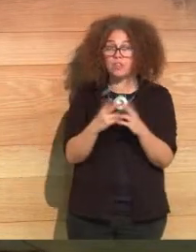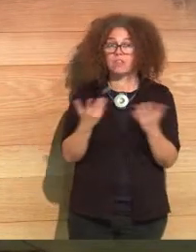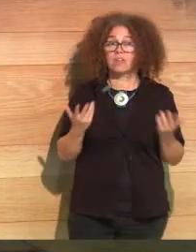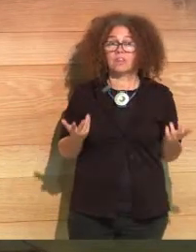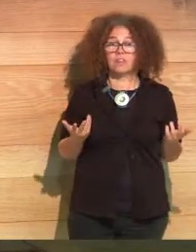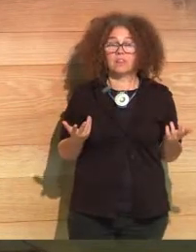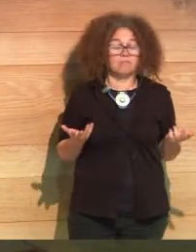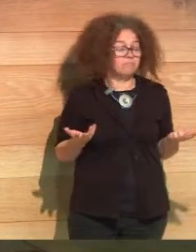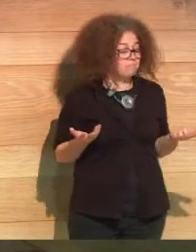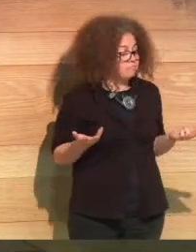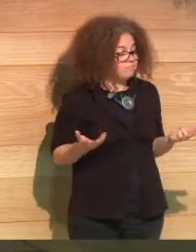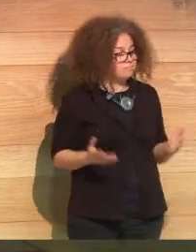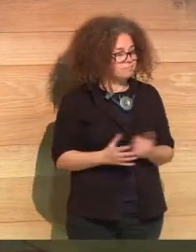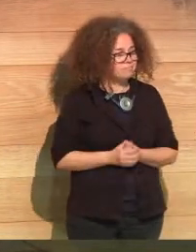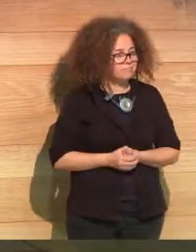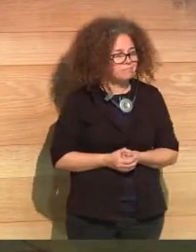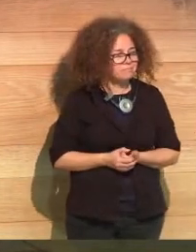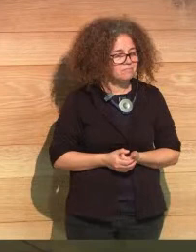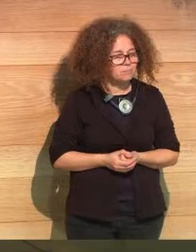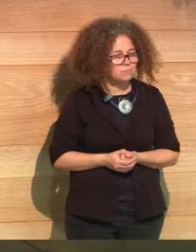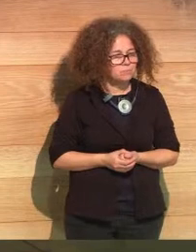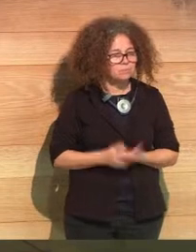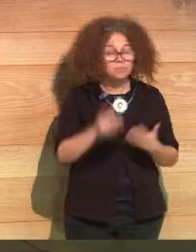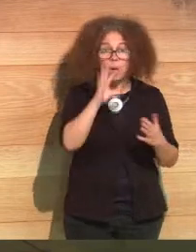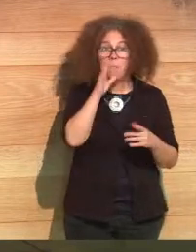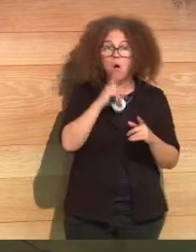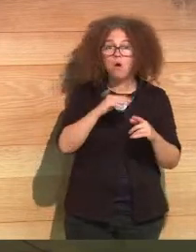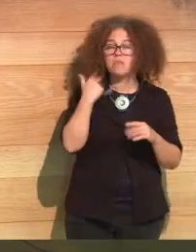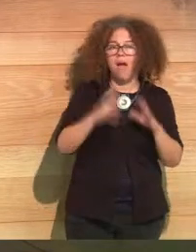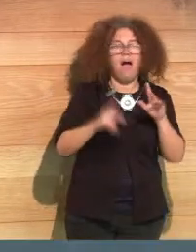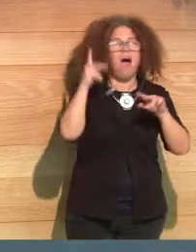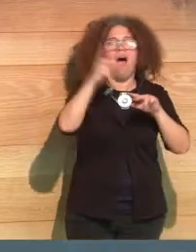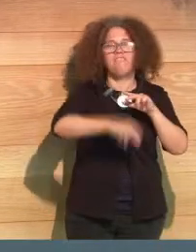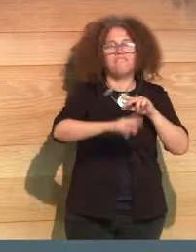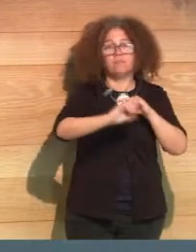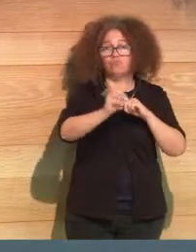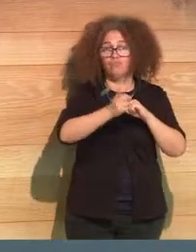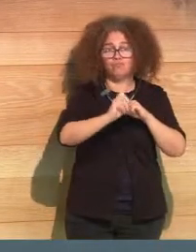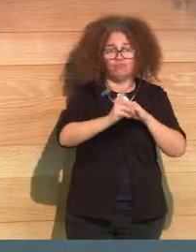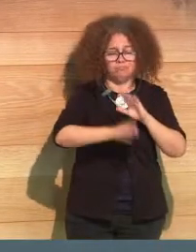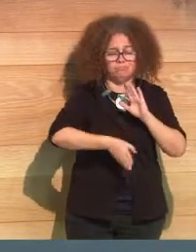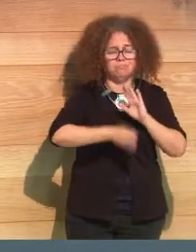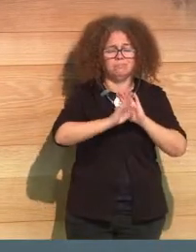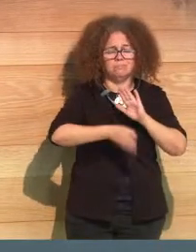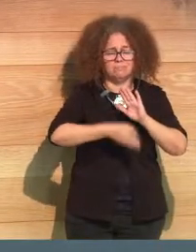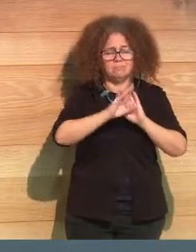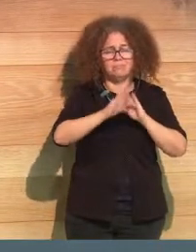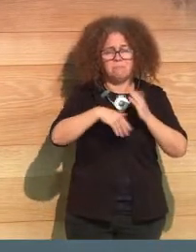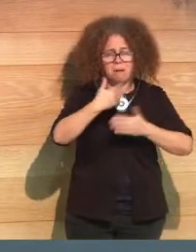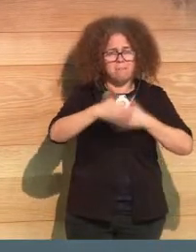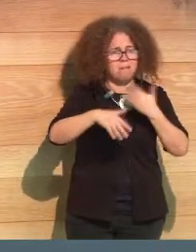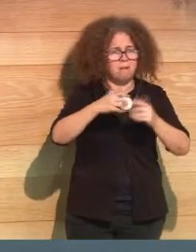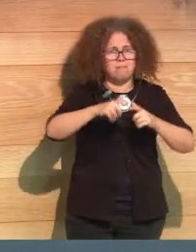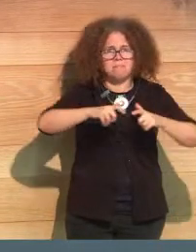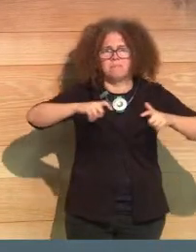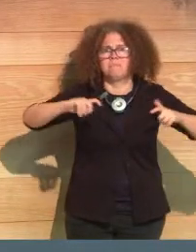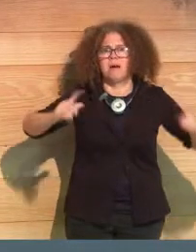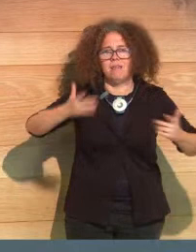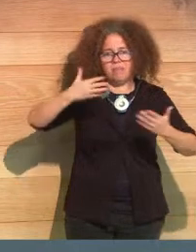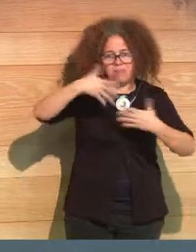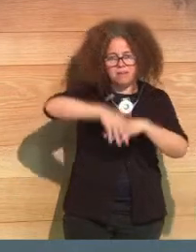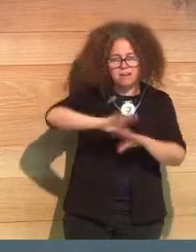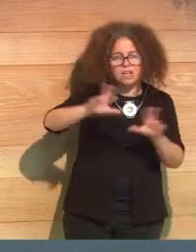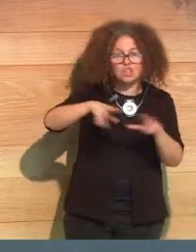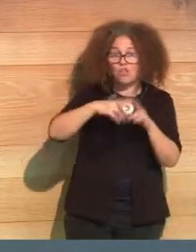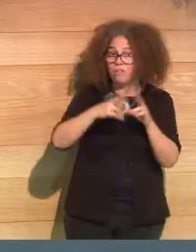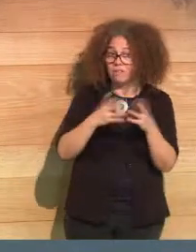not gonna decrease. Machines, robots, and algorithm will become part of the society even more. And